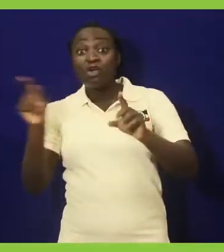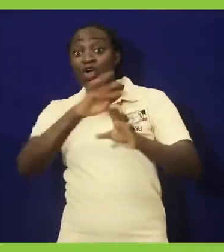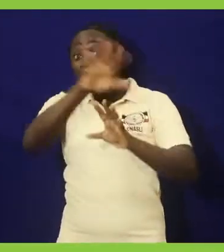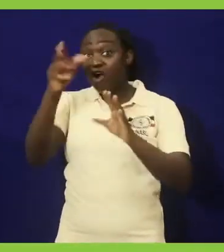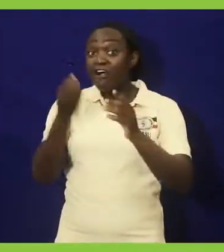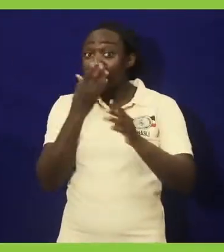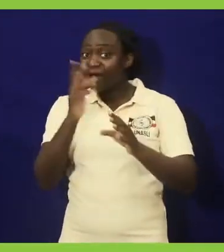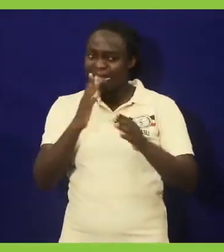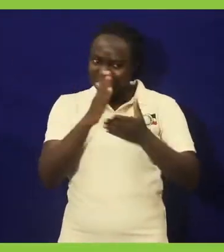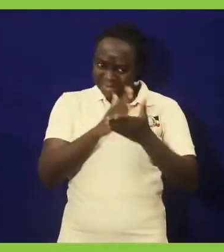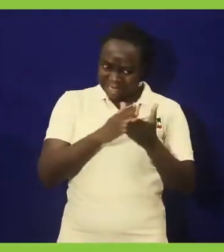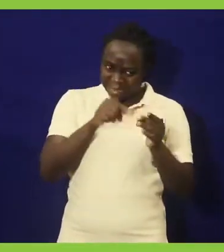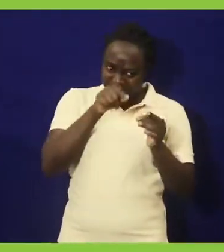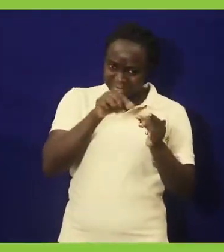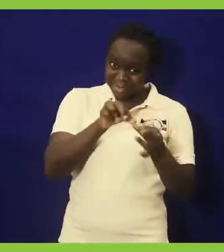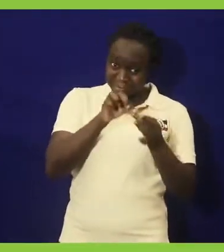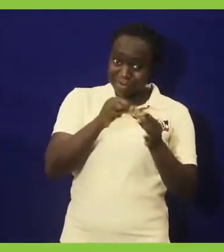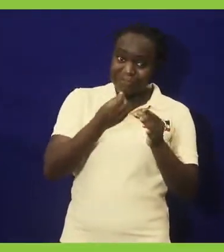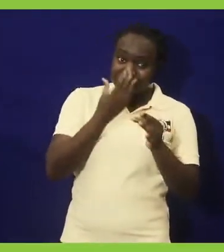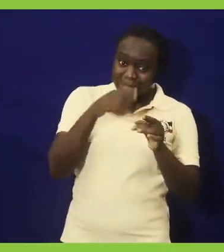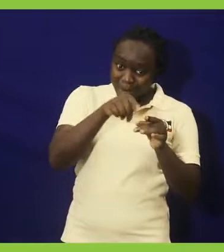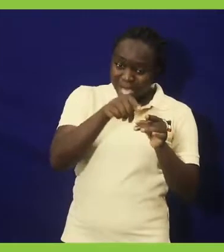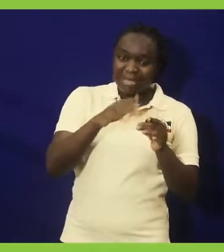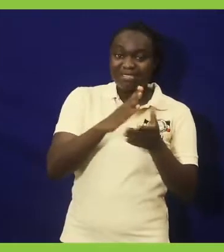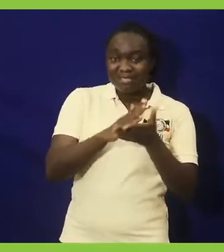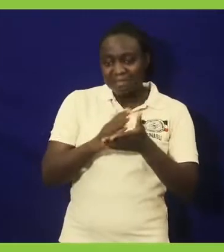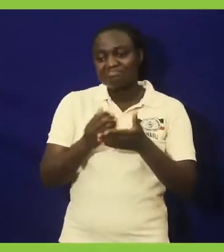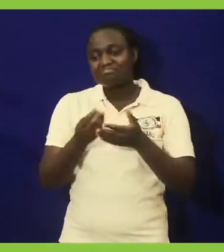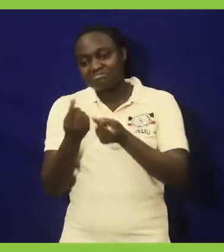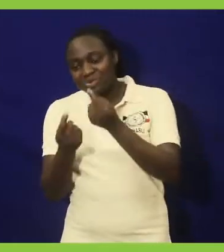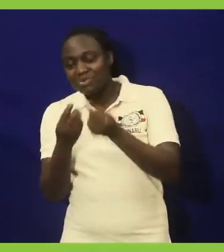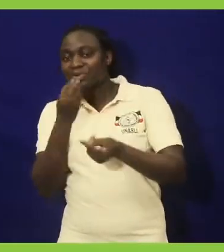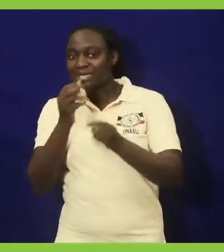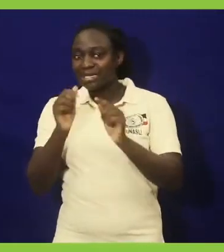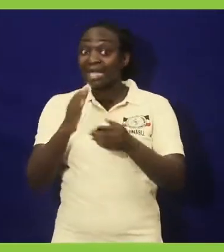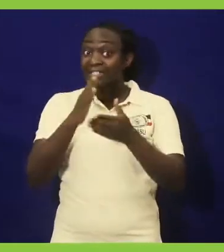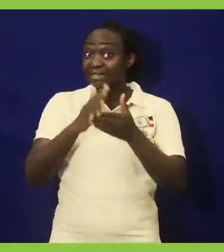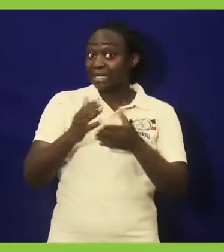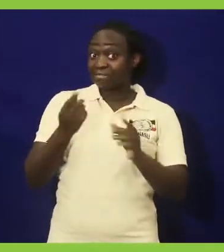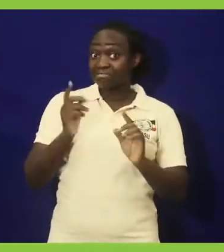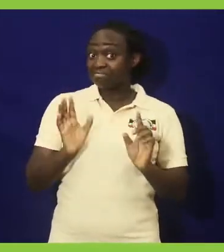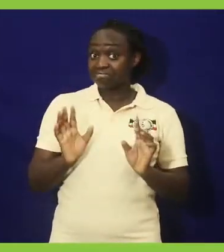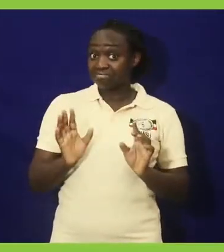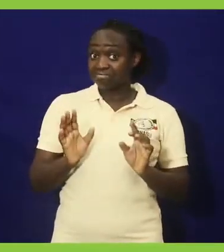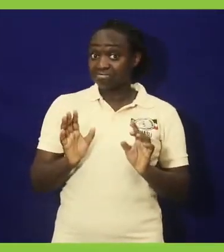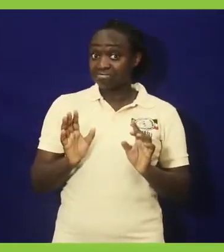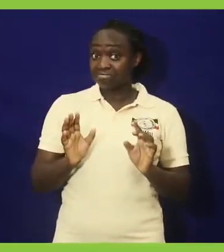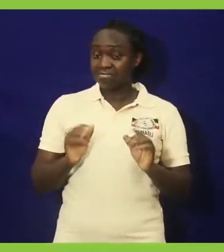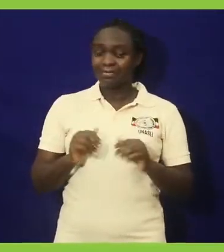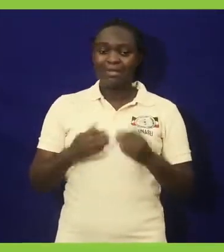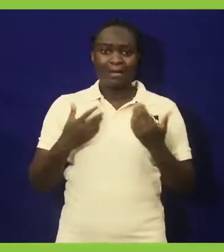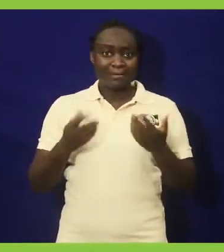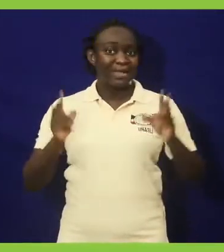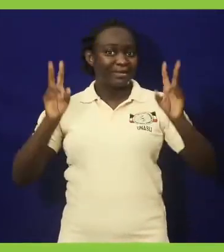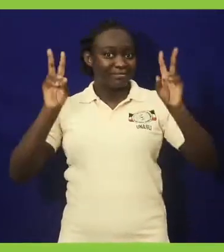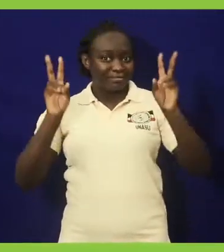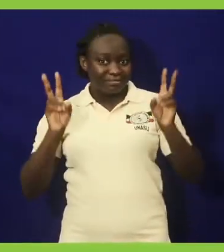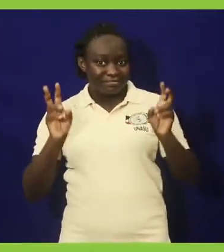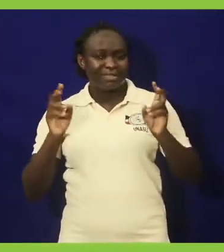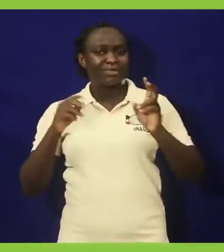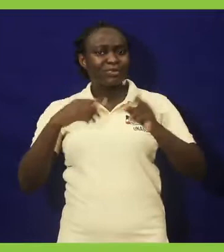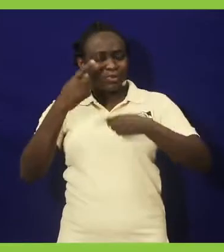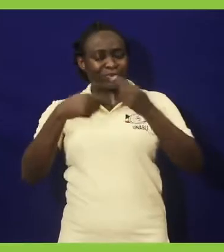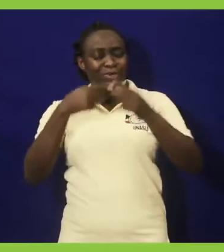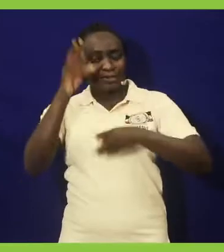Right? So, you can see that our lesson is still going